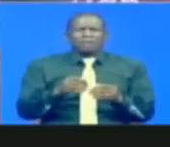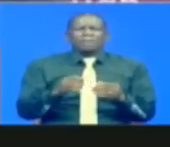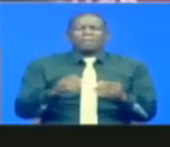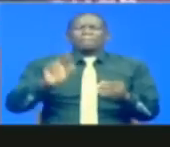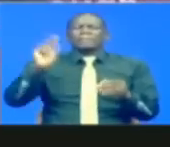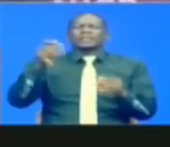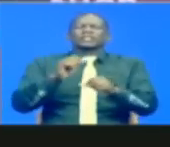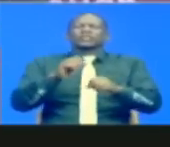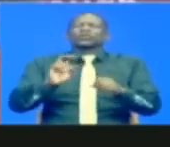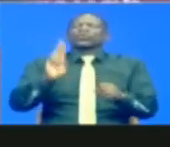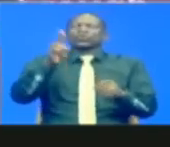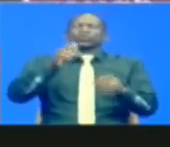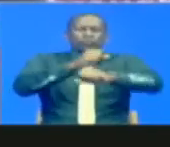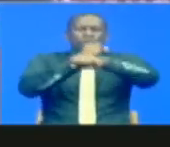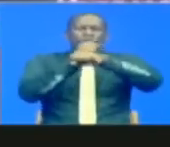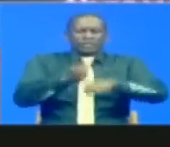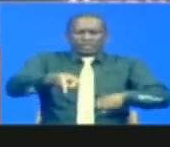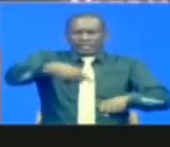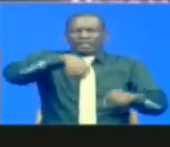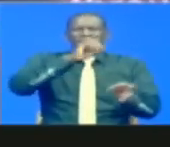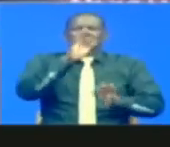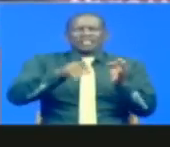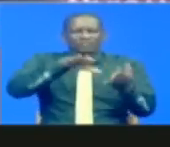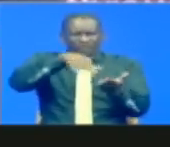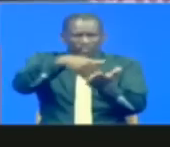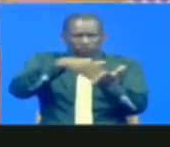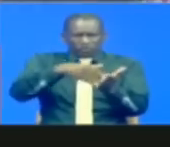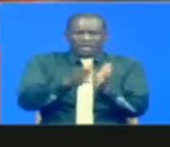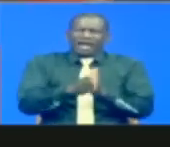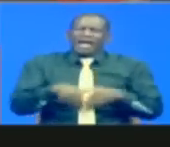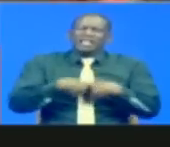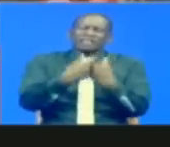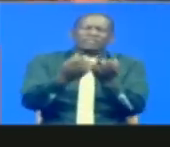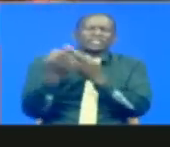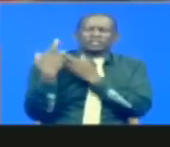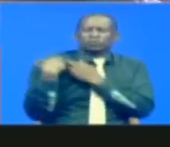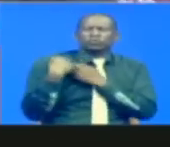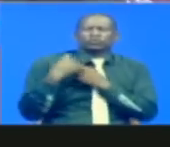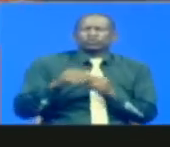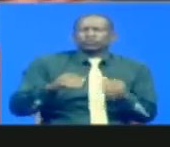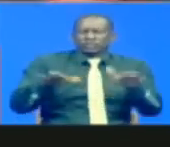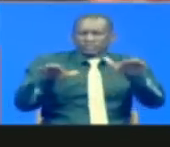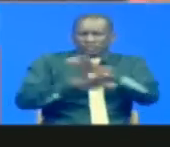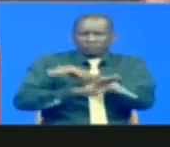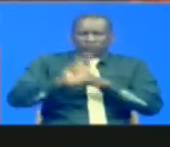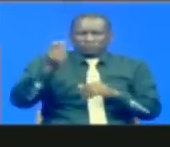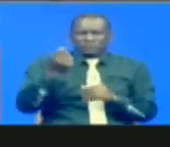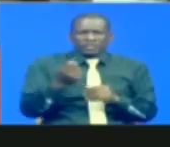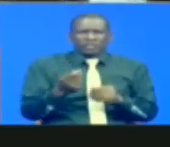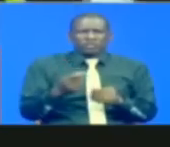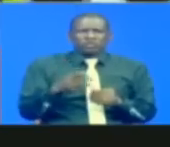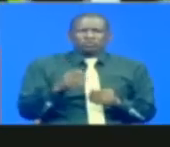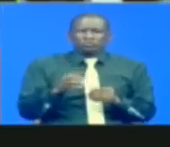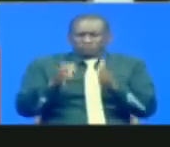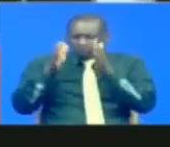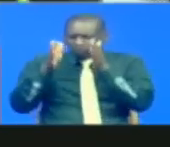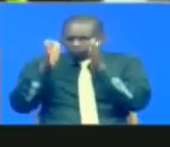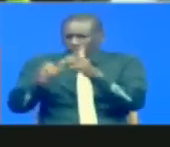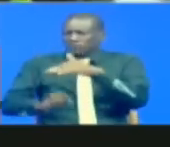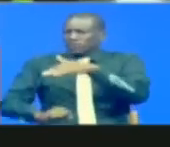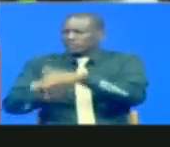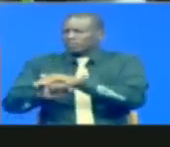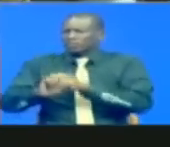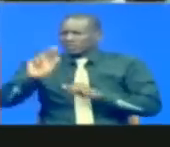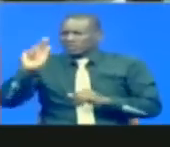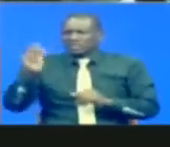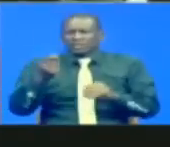us. If he's weak and he leaves that role to his deputy, we will take our loyalty to his deputy. The implications of